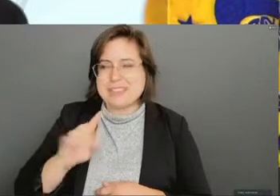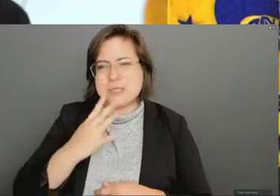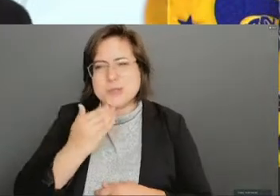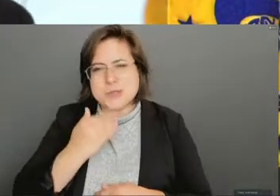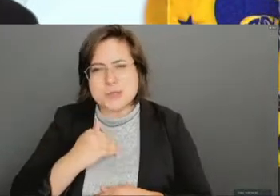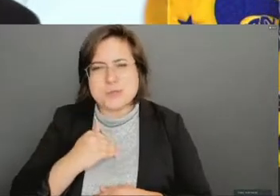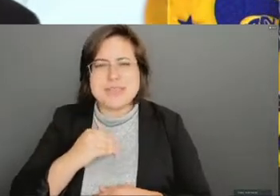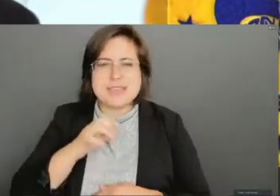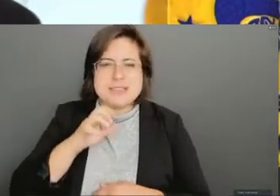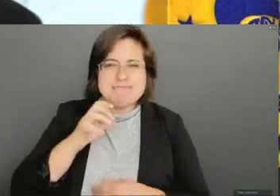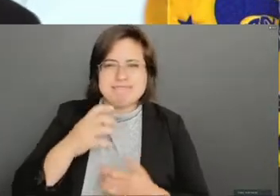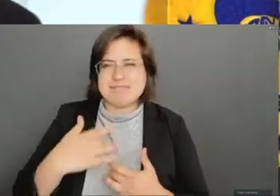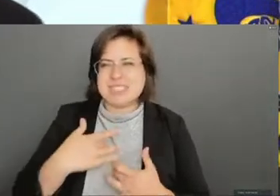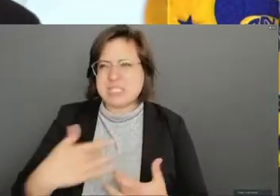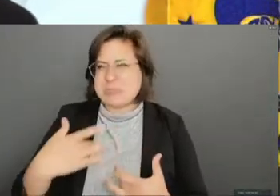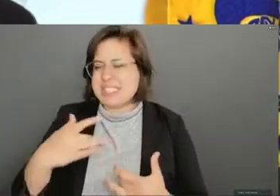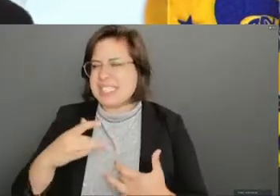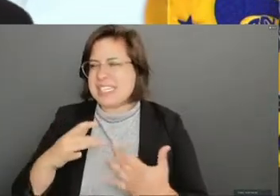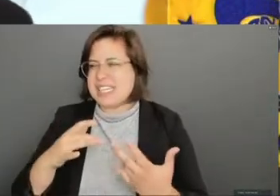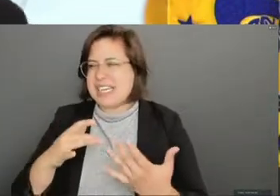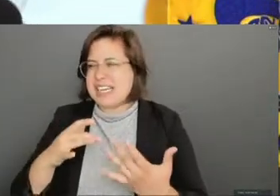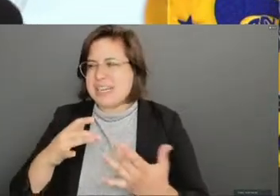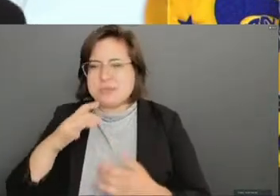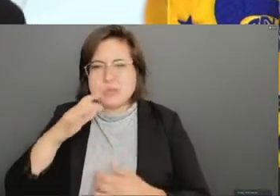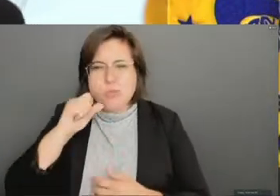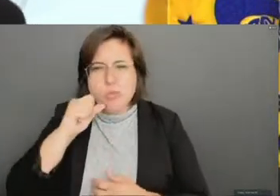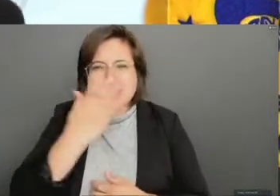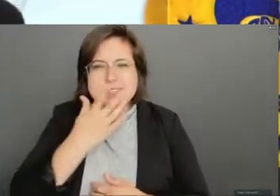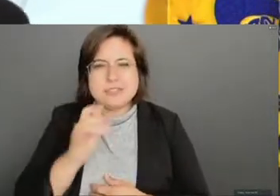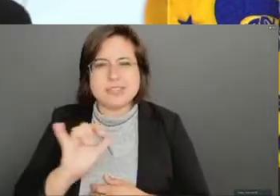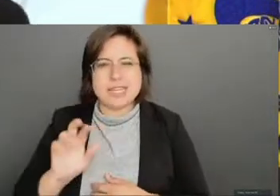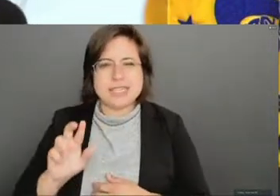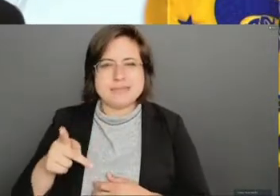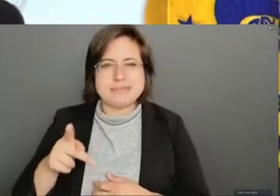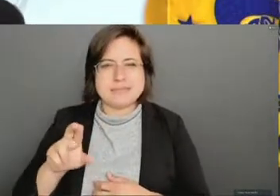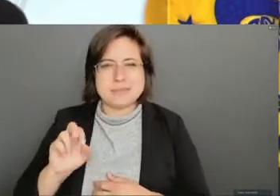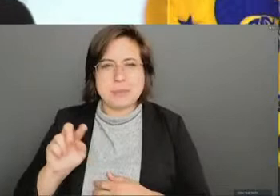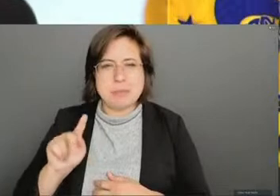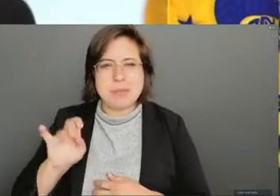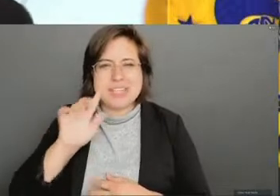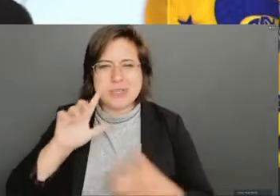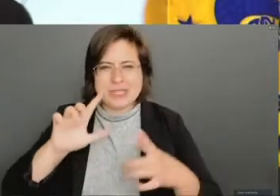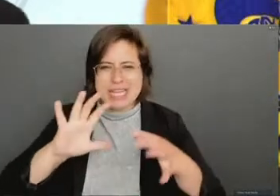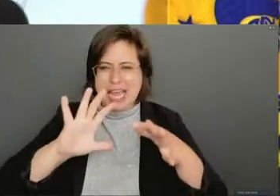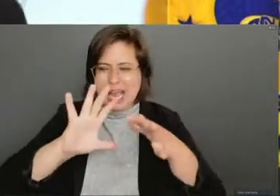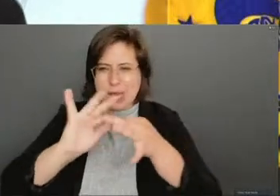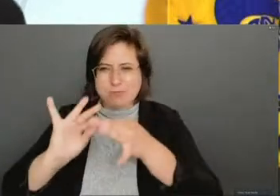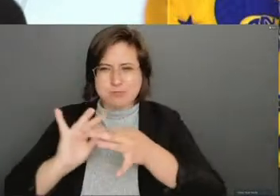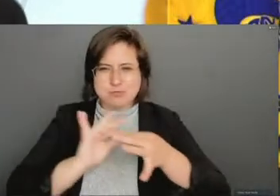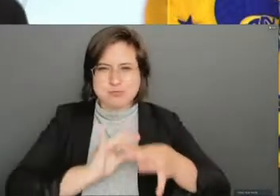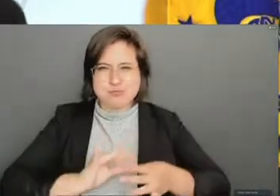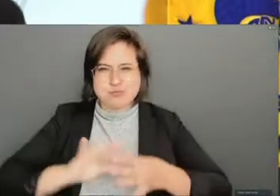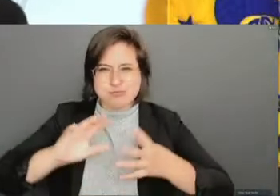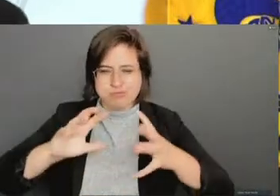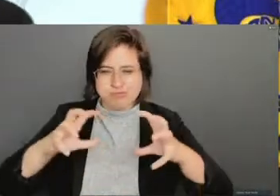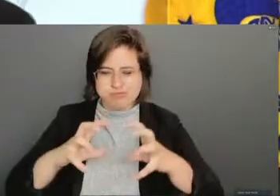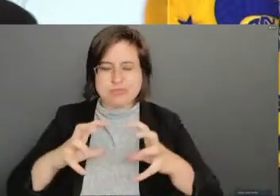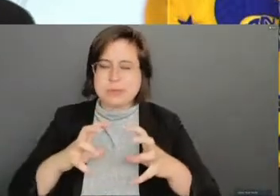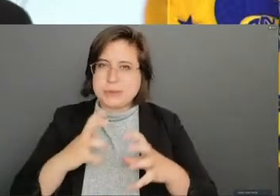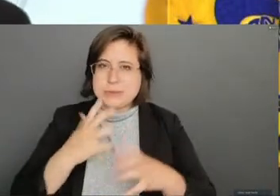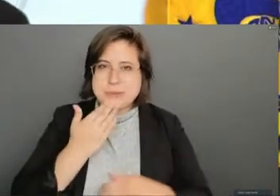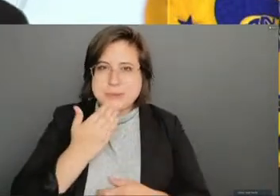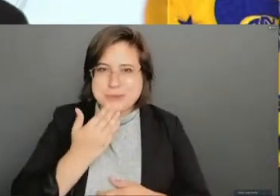orange usually, and it almost looks like a pretzel, but with even more circles and sort of contours to it. And it's really, really